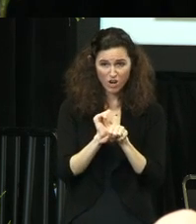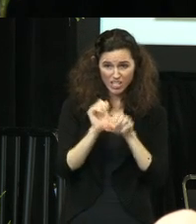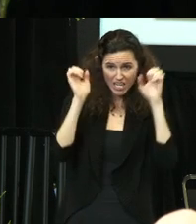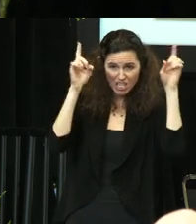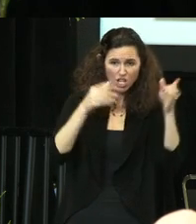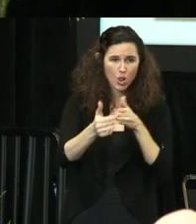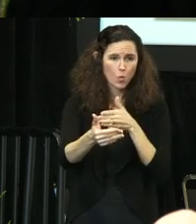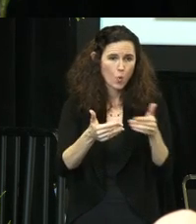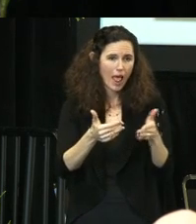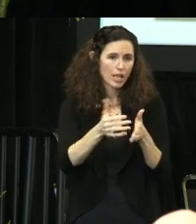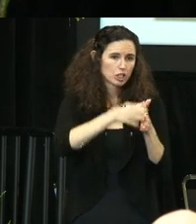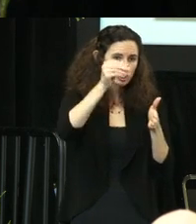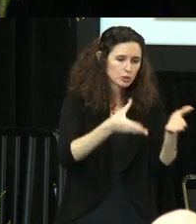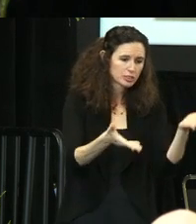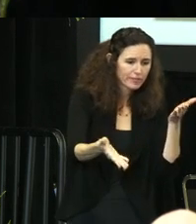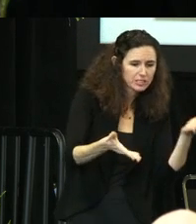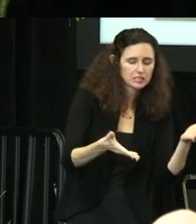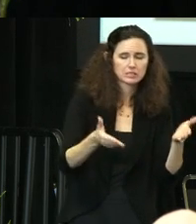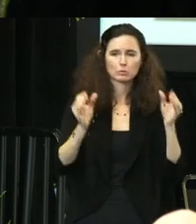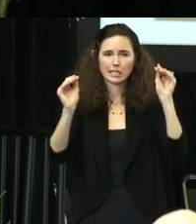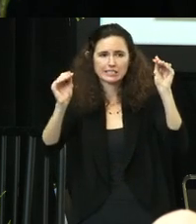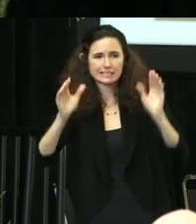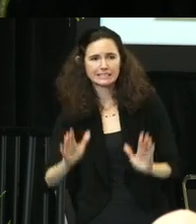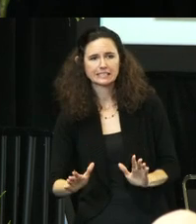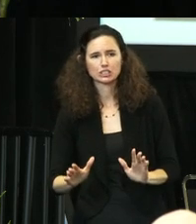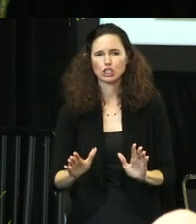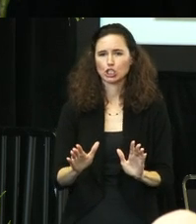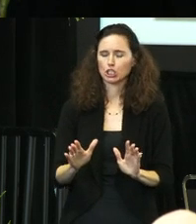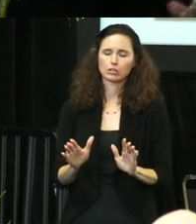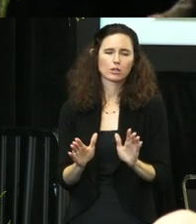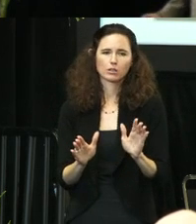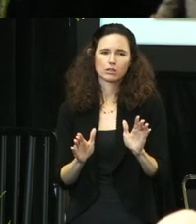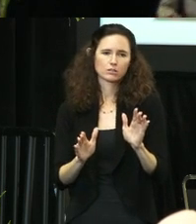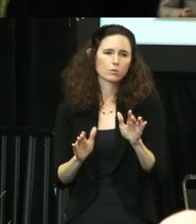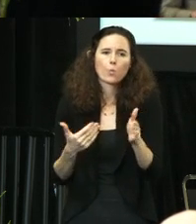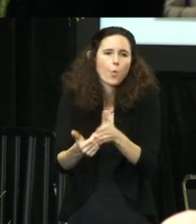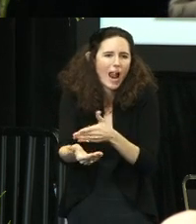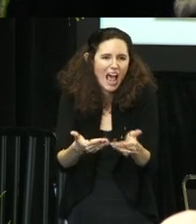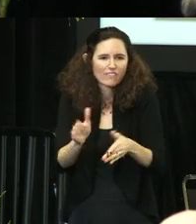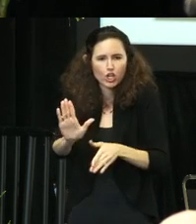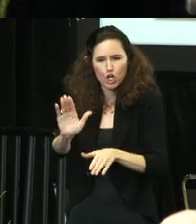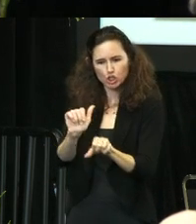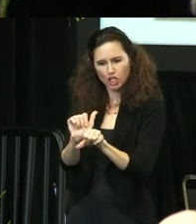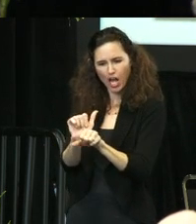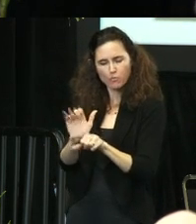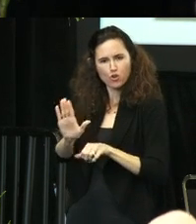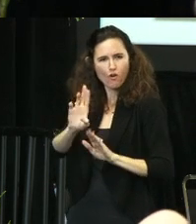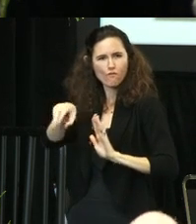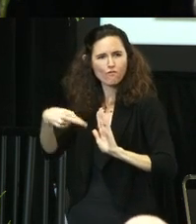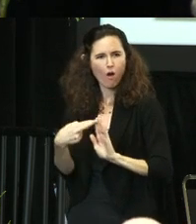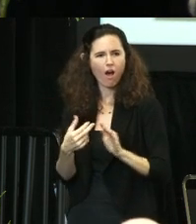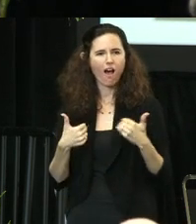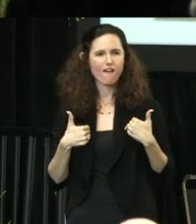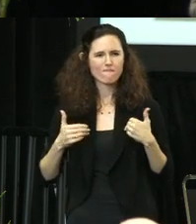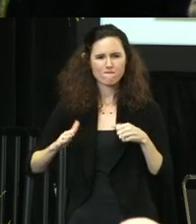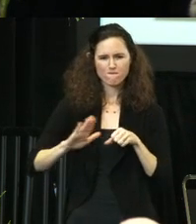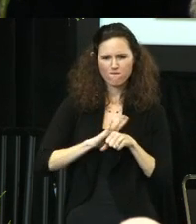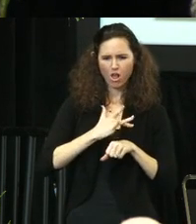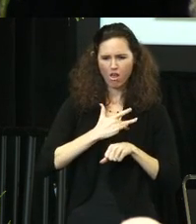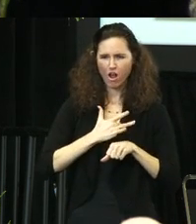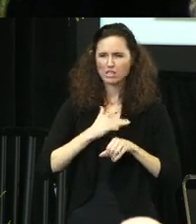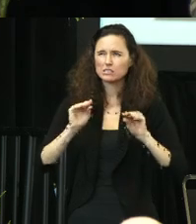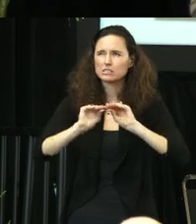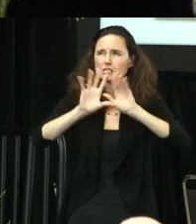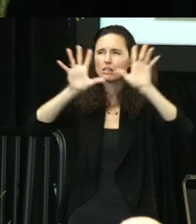whether you're working in student services, whether you're in the faculty, whether you're in facilities, whatever it is, if we're going to have full hearts and clear eyes